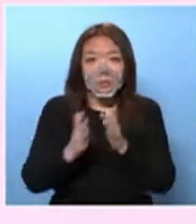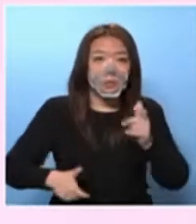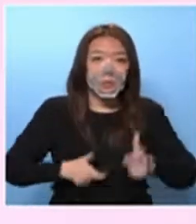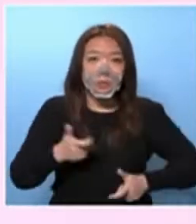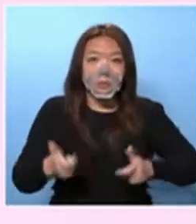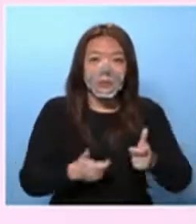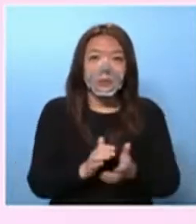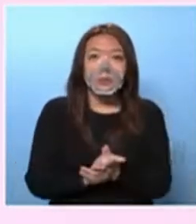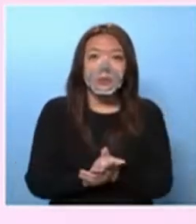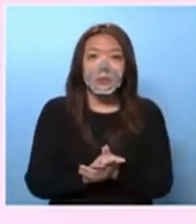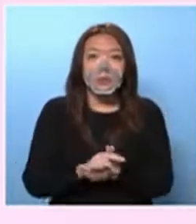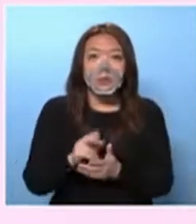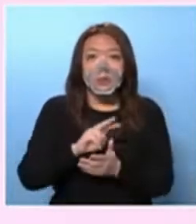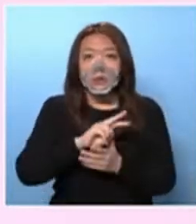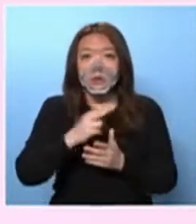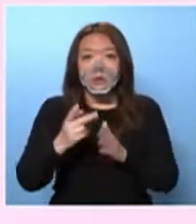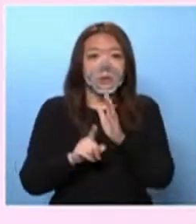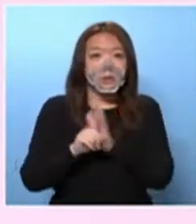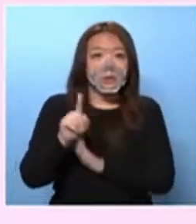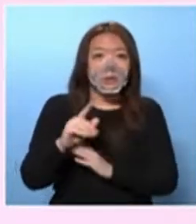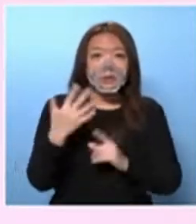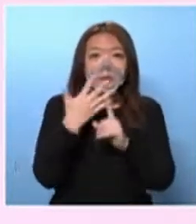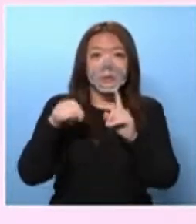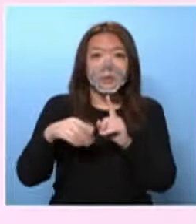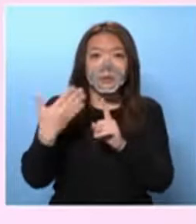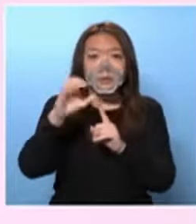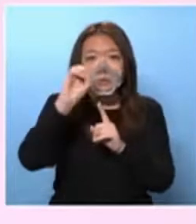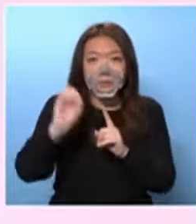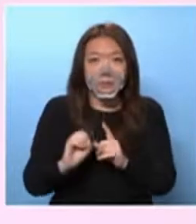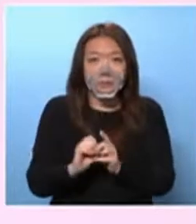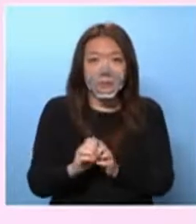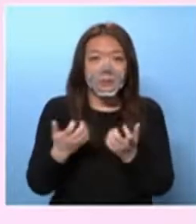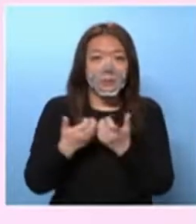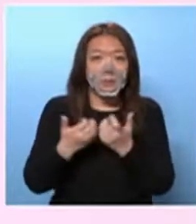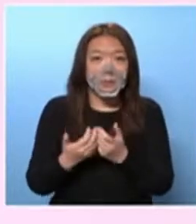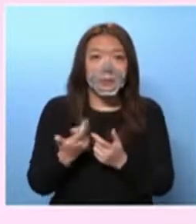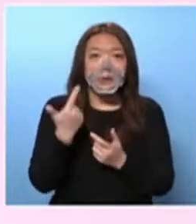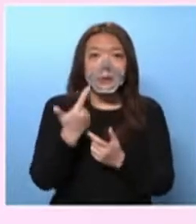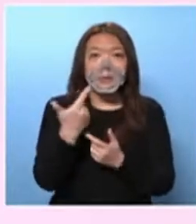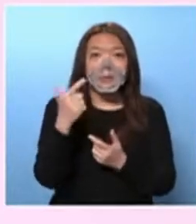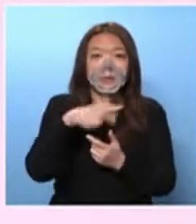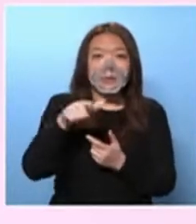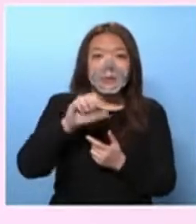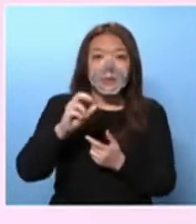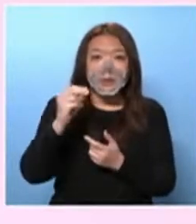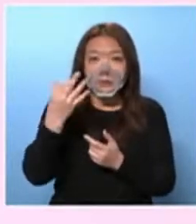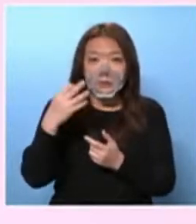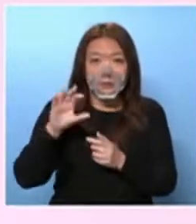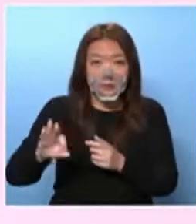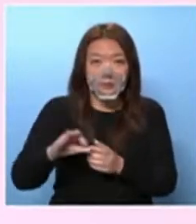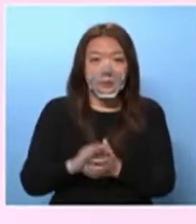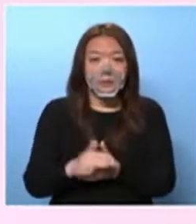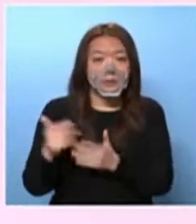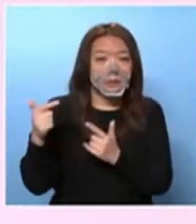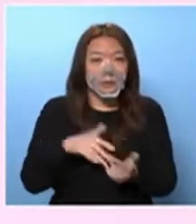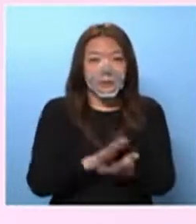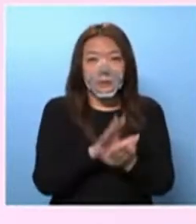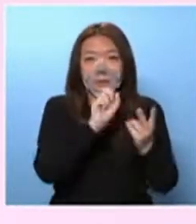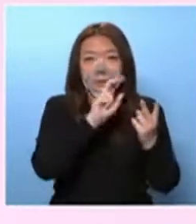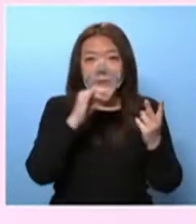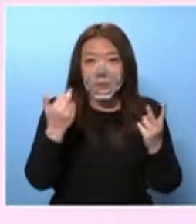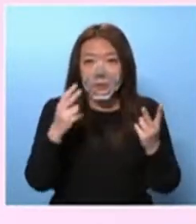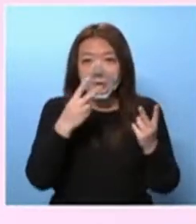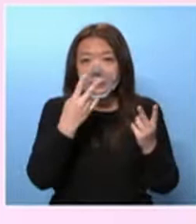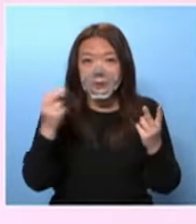2022 and 23 will increase by 15.5% to $807.3 billion. Public expenditure will continue